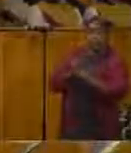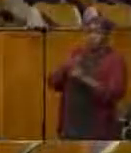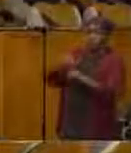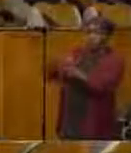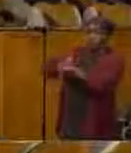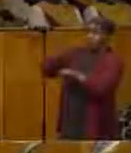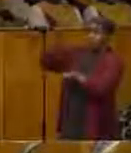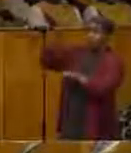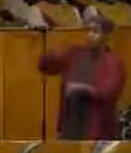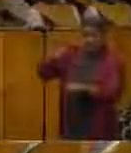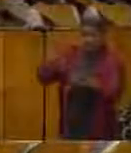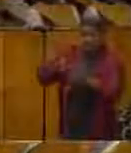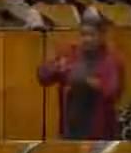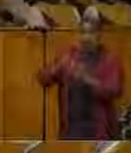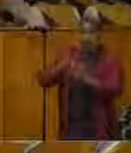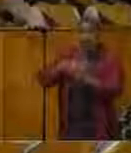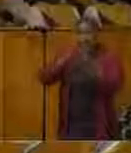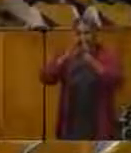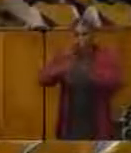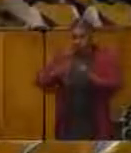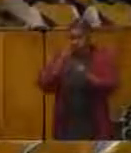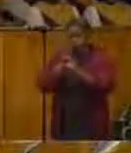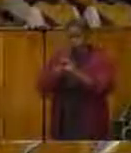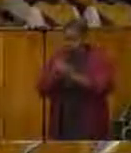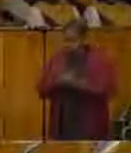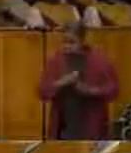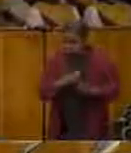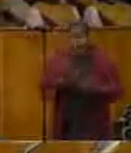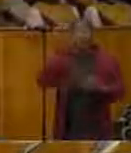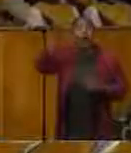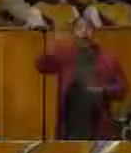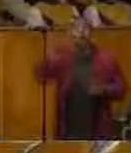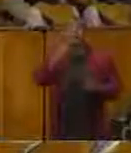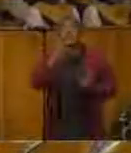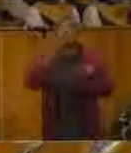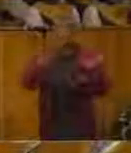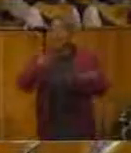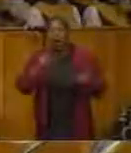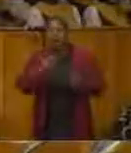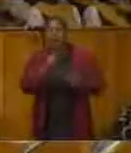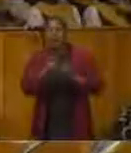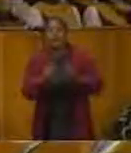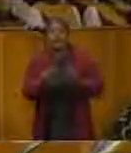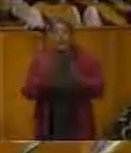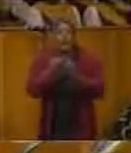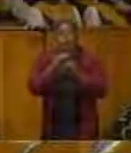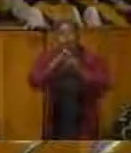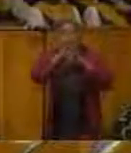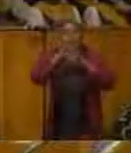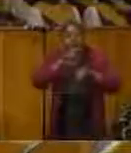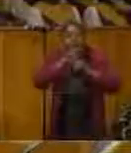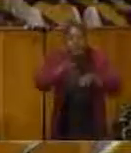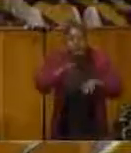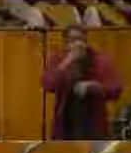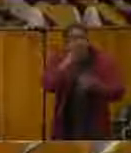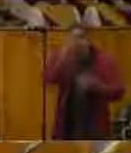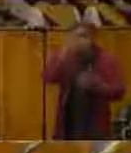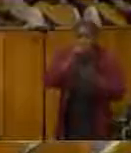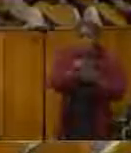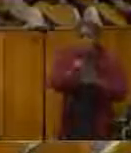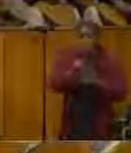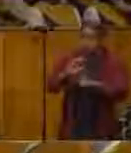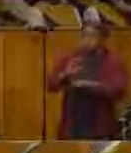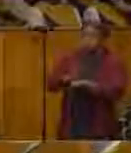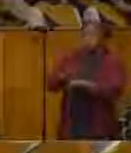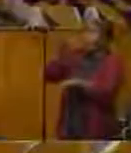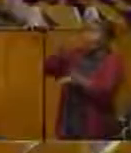my household in order, God says, now I can pour more blessing on you. Because now I know you put me